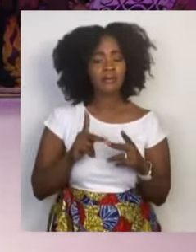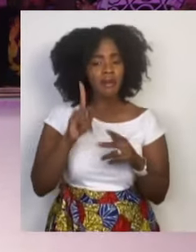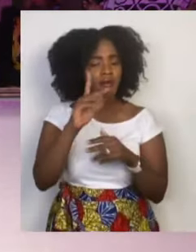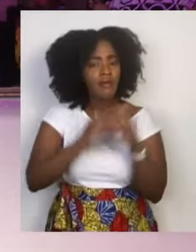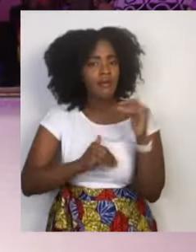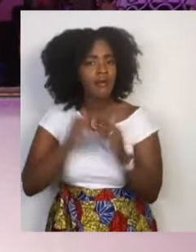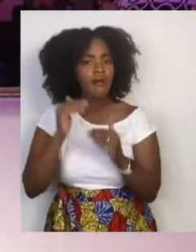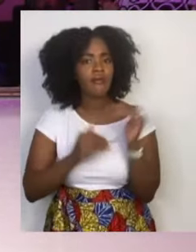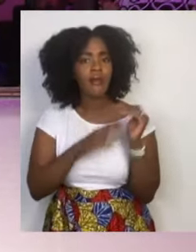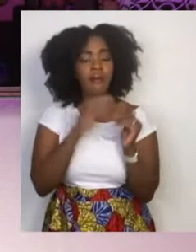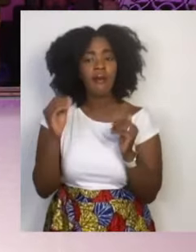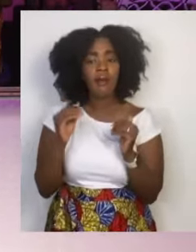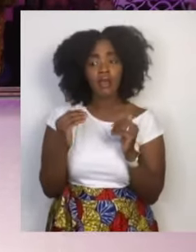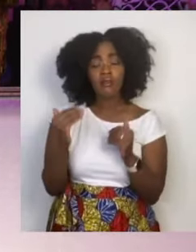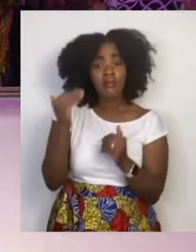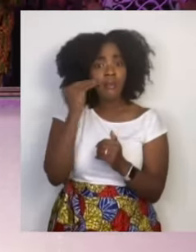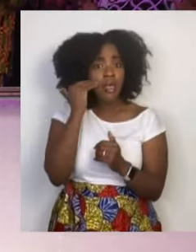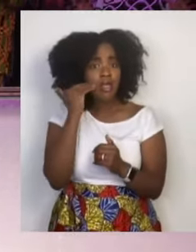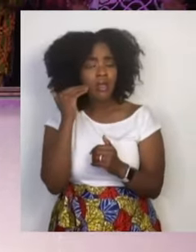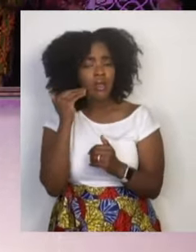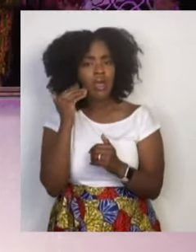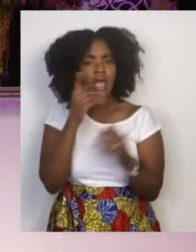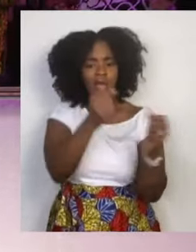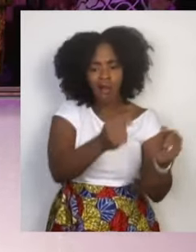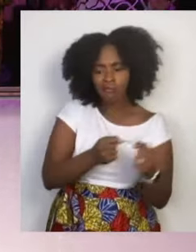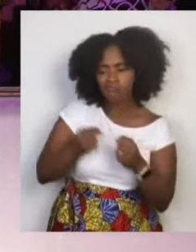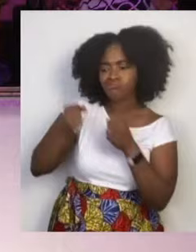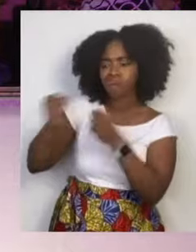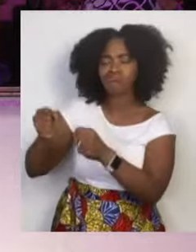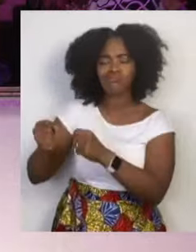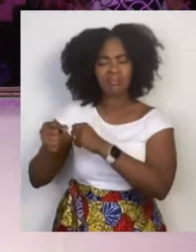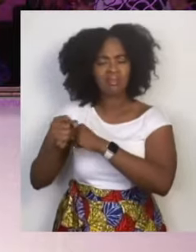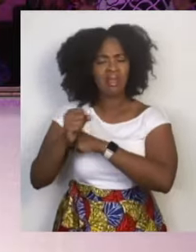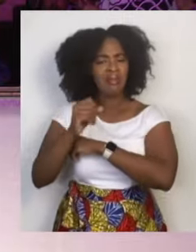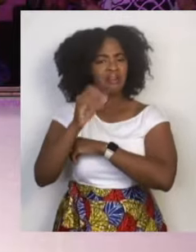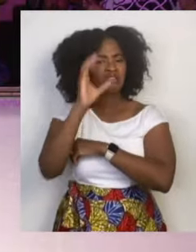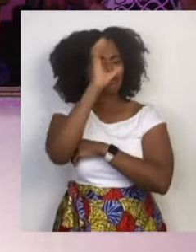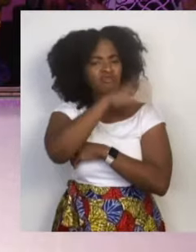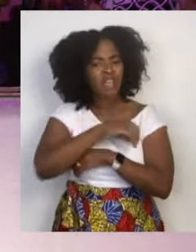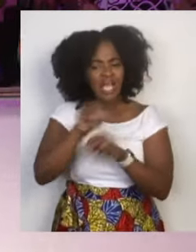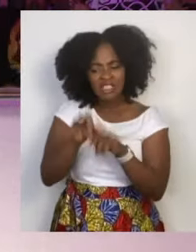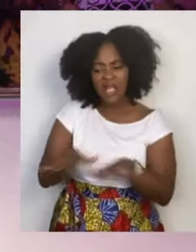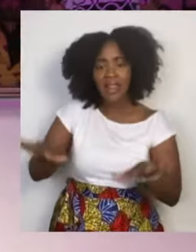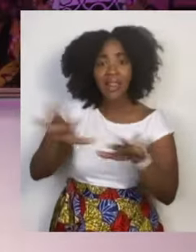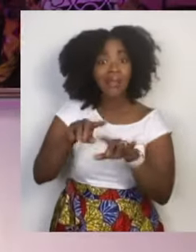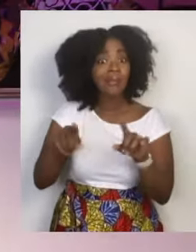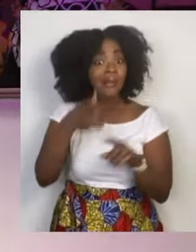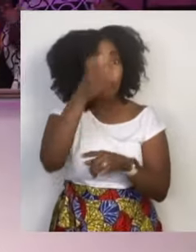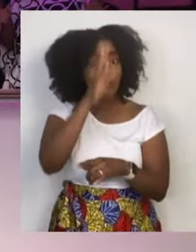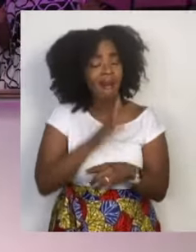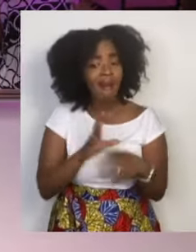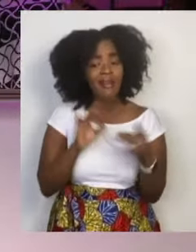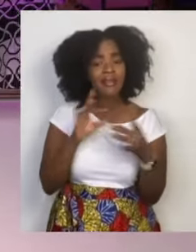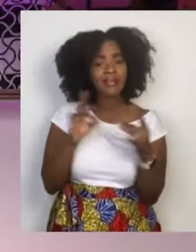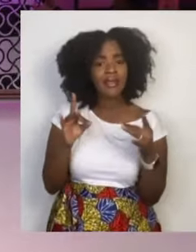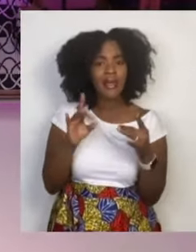But God said to you, be not weary in your